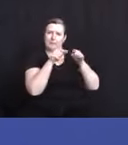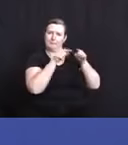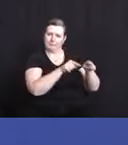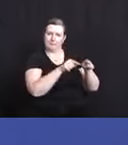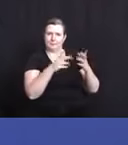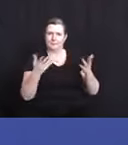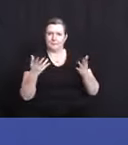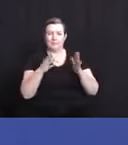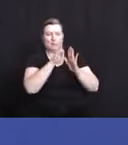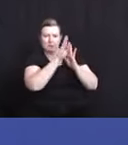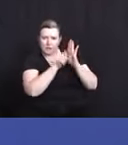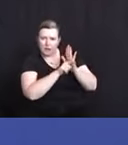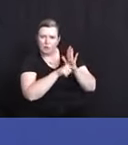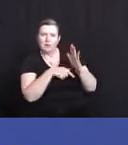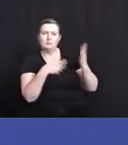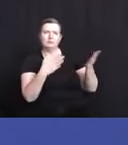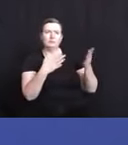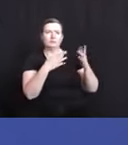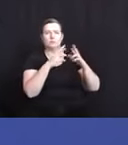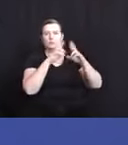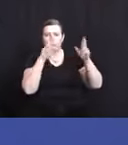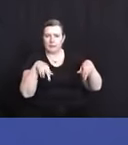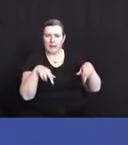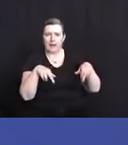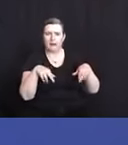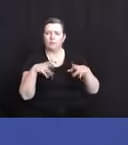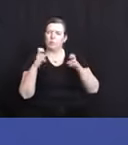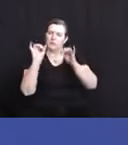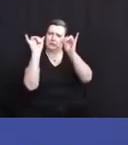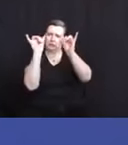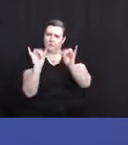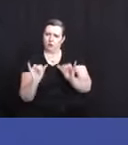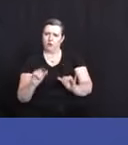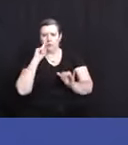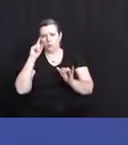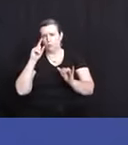I promise you we'll get it to you. Thank you. Dave, we got to you very quickly today.